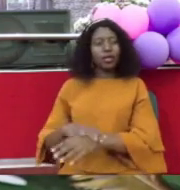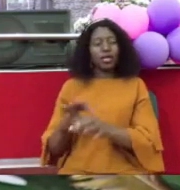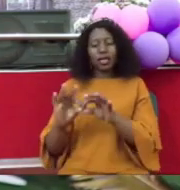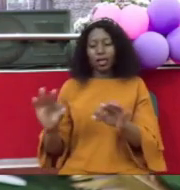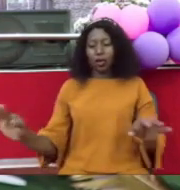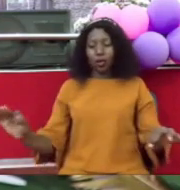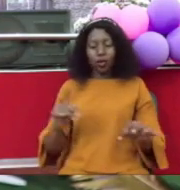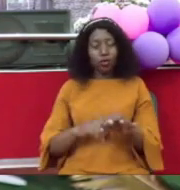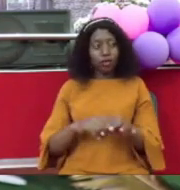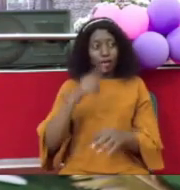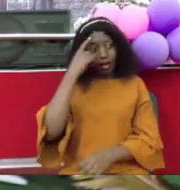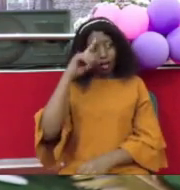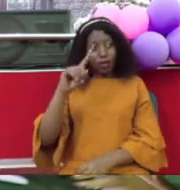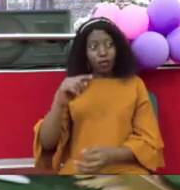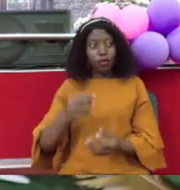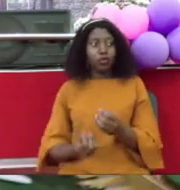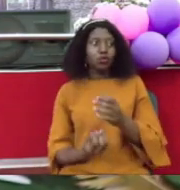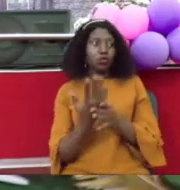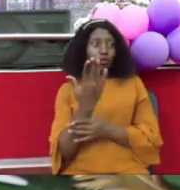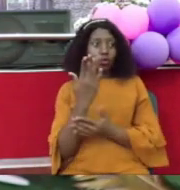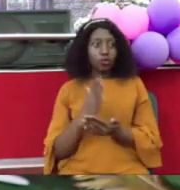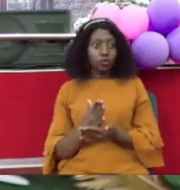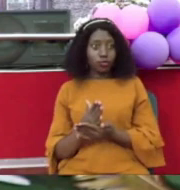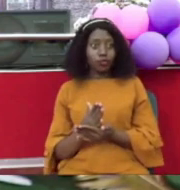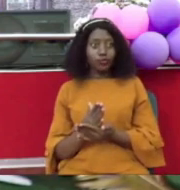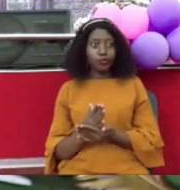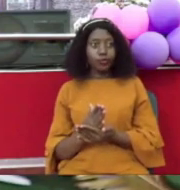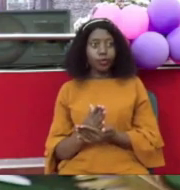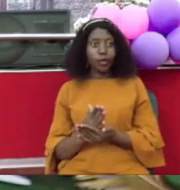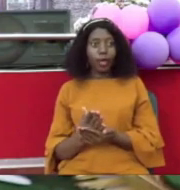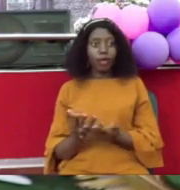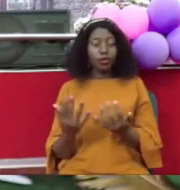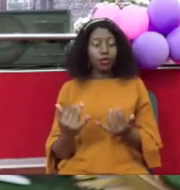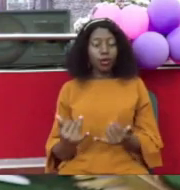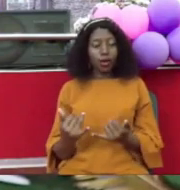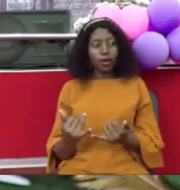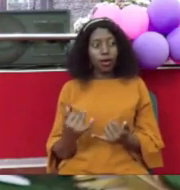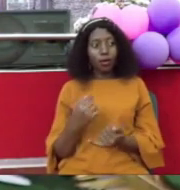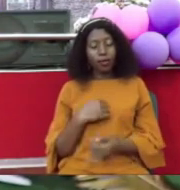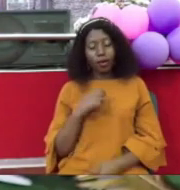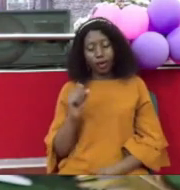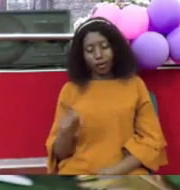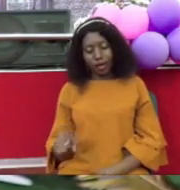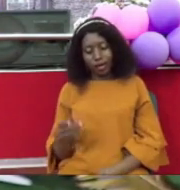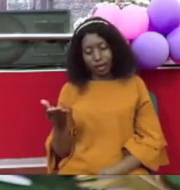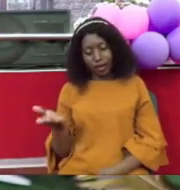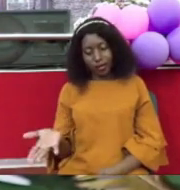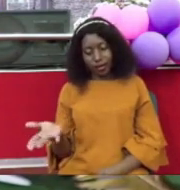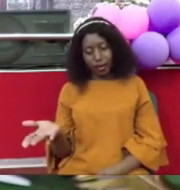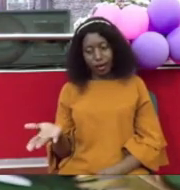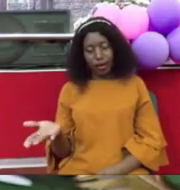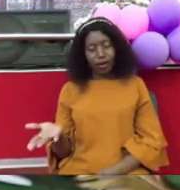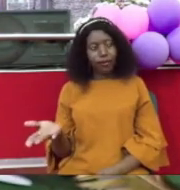mahali pengine uweze kukua, utachukua muda. So be planted in this church. Kwa hivyo ukaweze